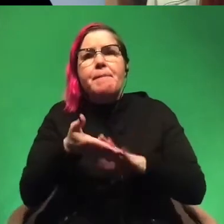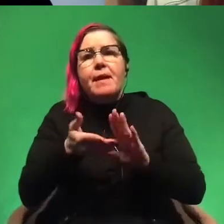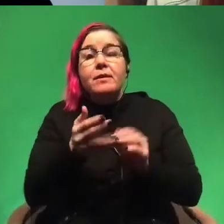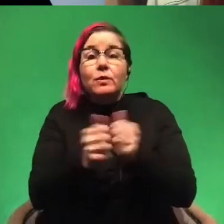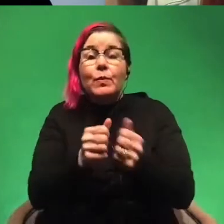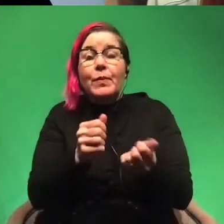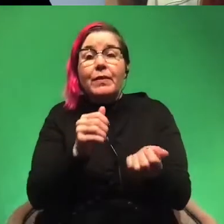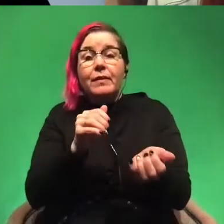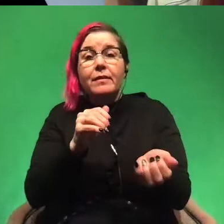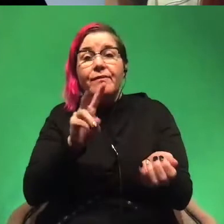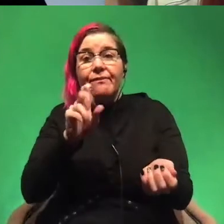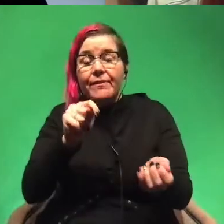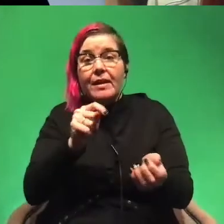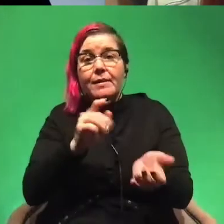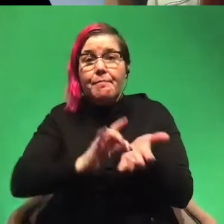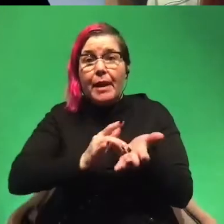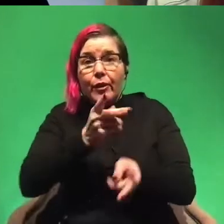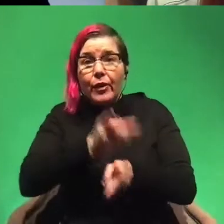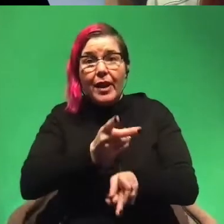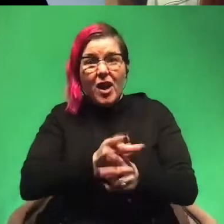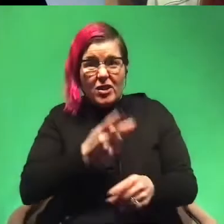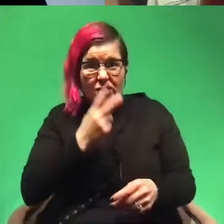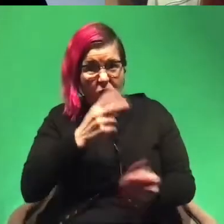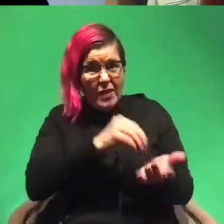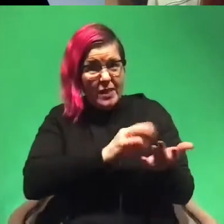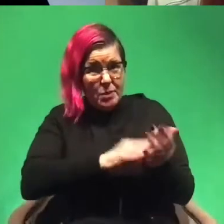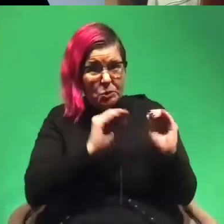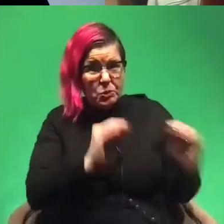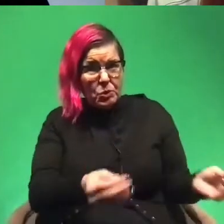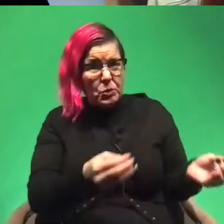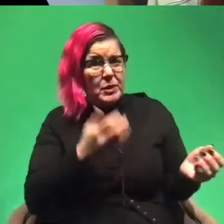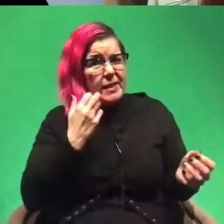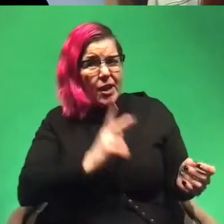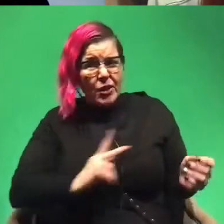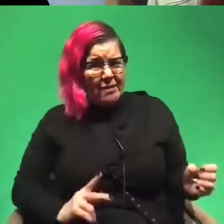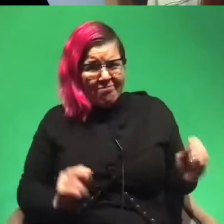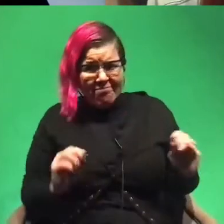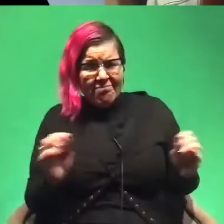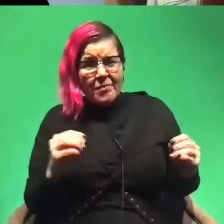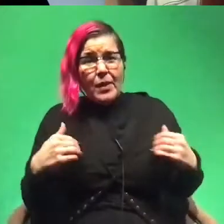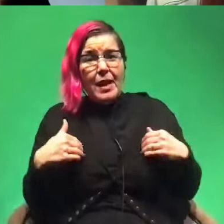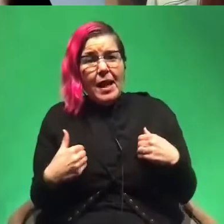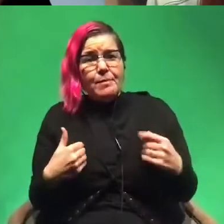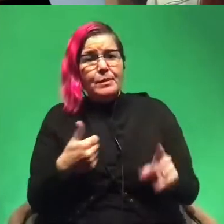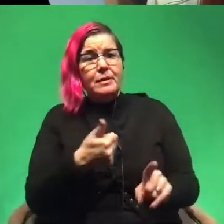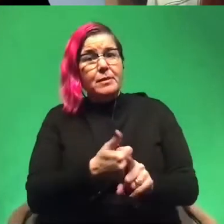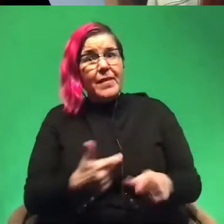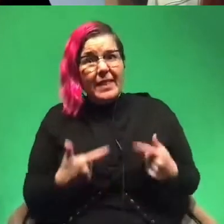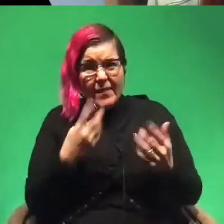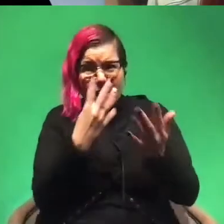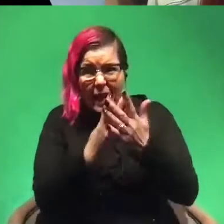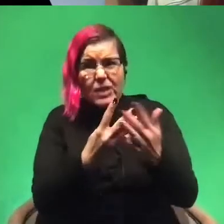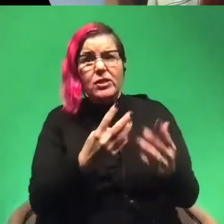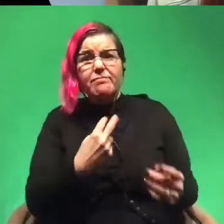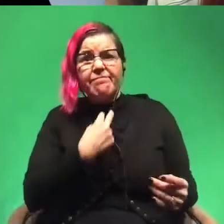care. We didn't see any medical care in Tiger King, and these animals are in, they live in cages, they live in